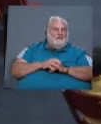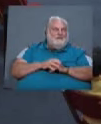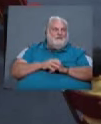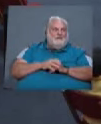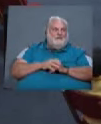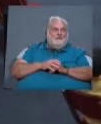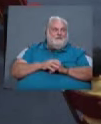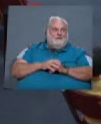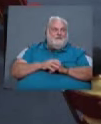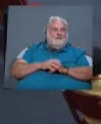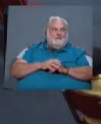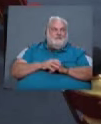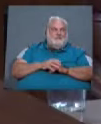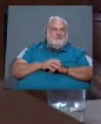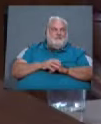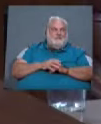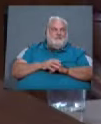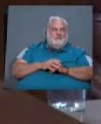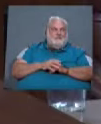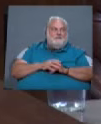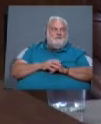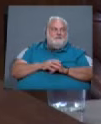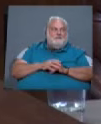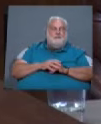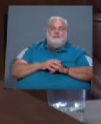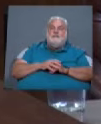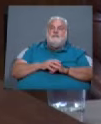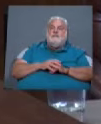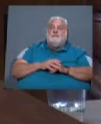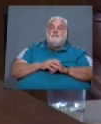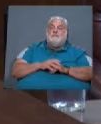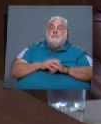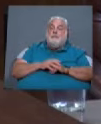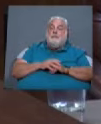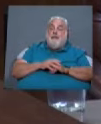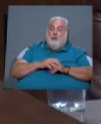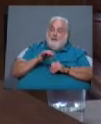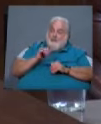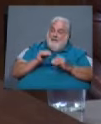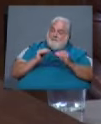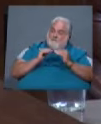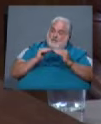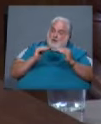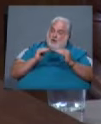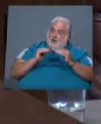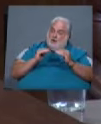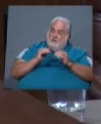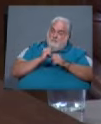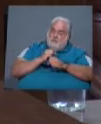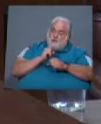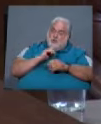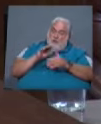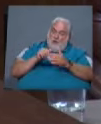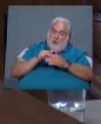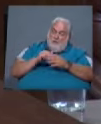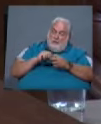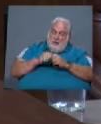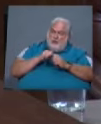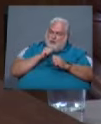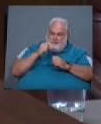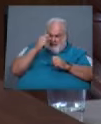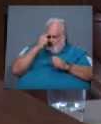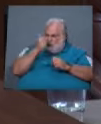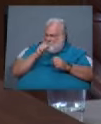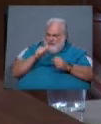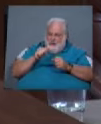Thank you. Would that be a fair way of doing it to make sure that all parties, I mean, I don't think there's anything critical in deciding